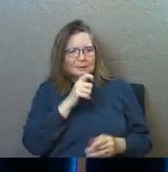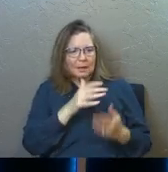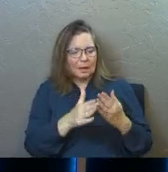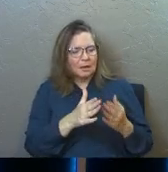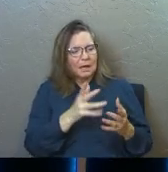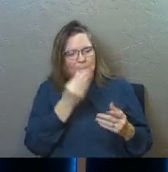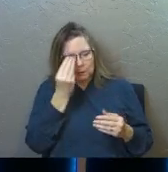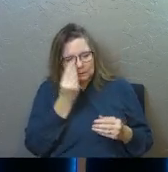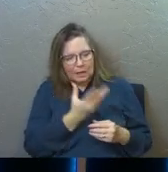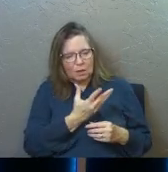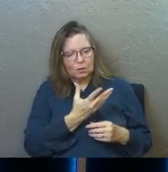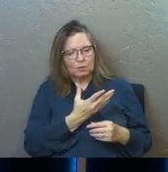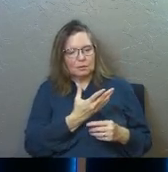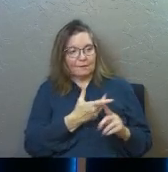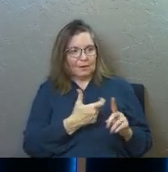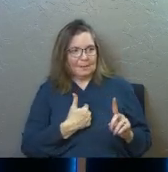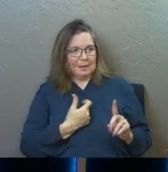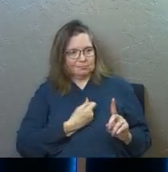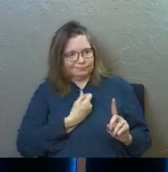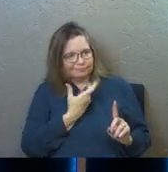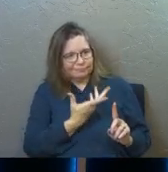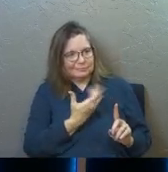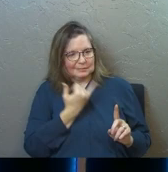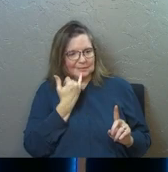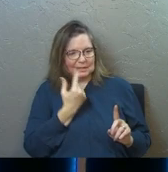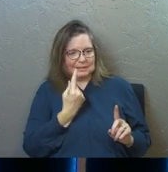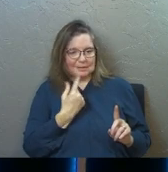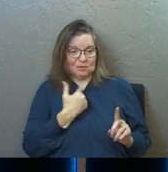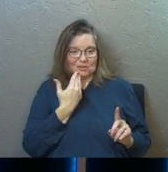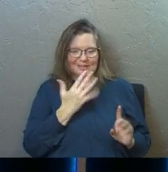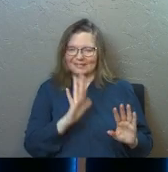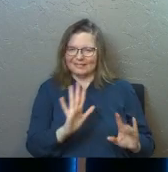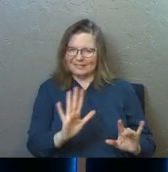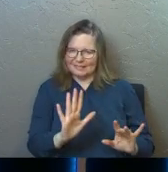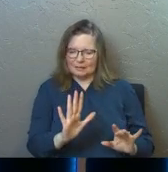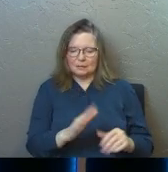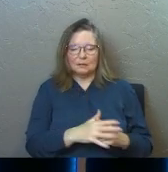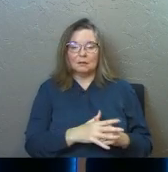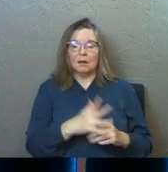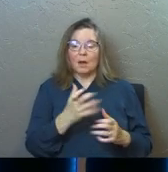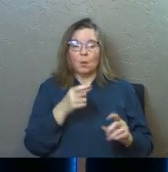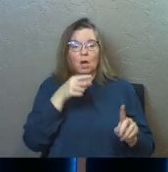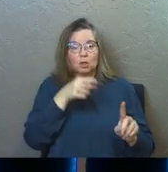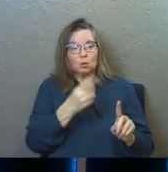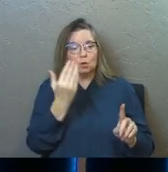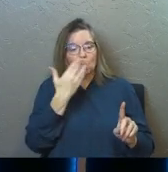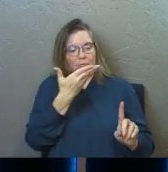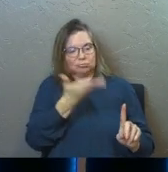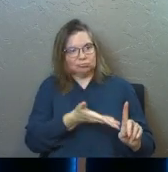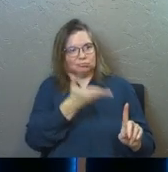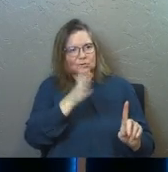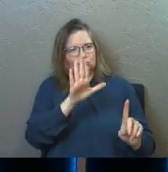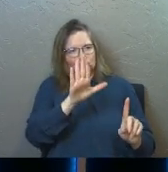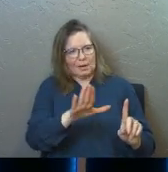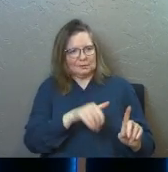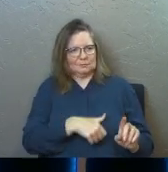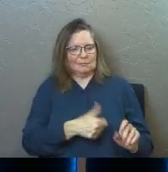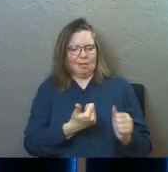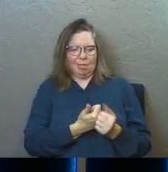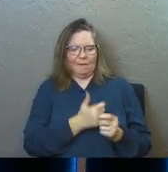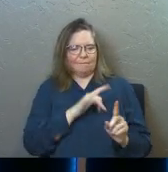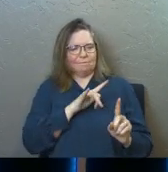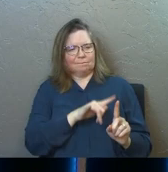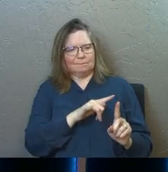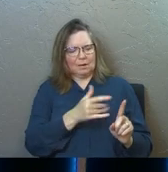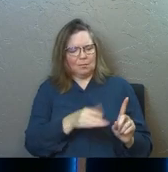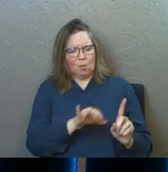matter, but I just want to tell you, you know, it's coming from me because, you know, if I say something, it's good, right? No. I just want you to know how great you are and how loved and